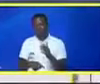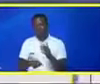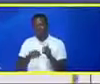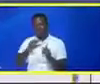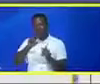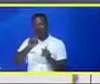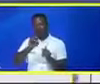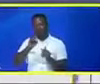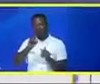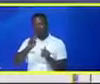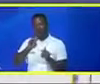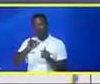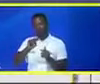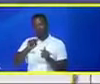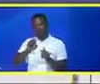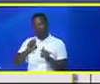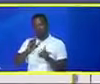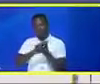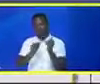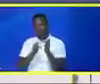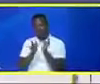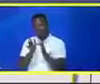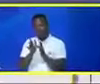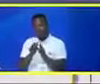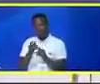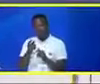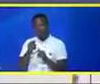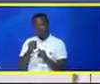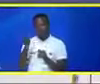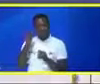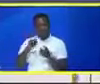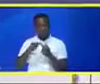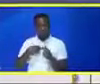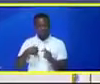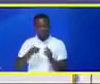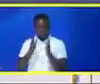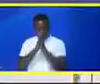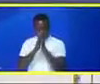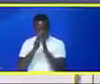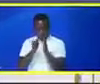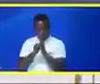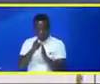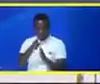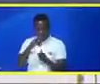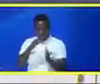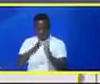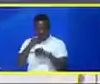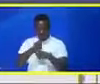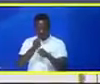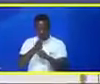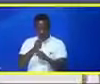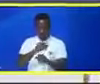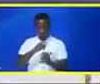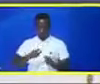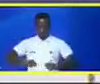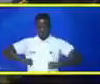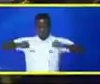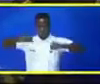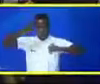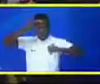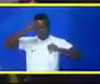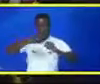Edwin. Edwin, do you believe in Jesus? Yes. Listen to me. I pray that God will make you a mighty man of God.